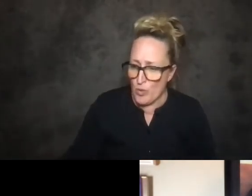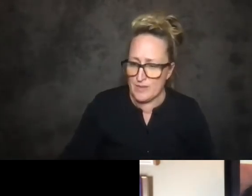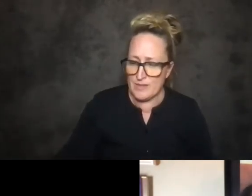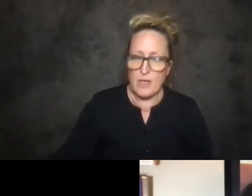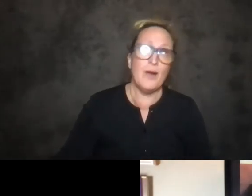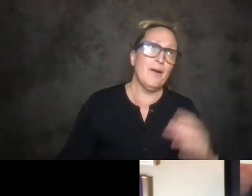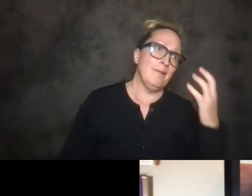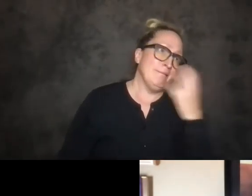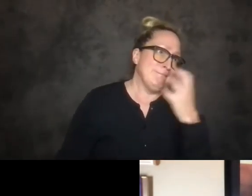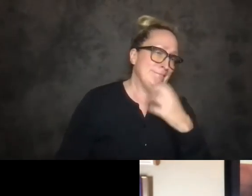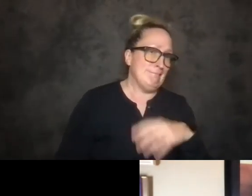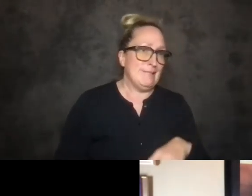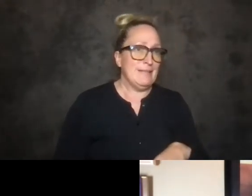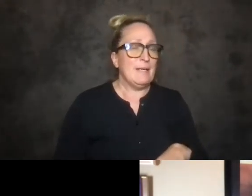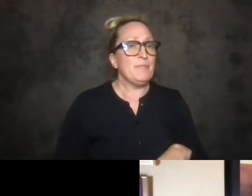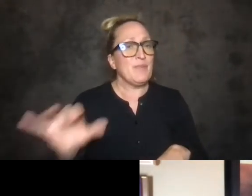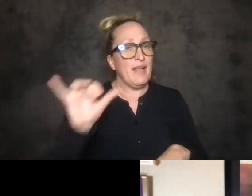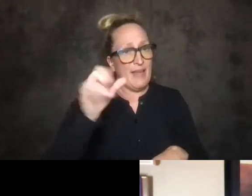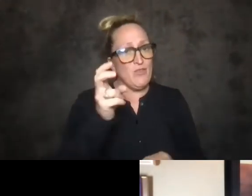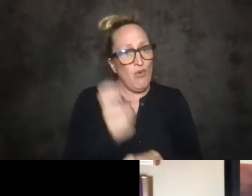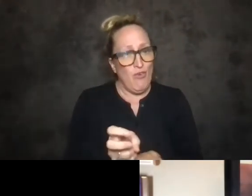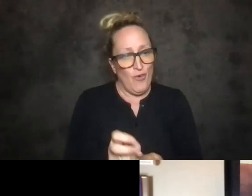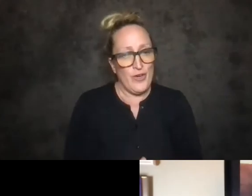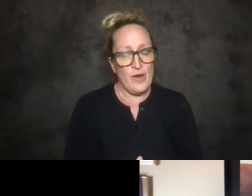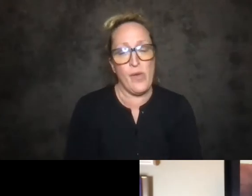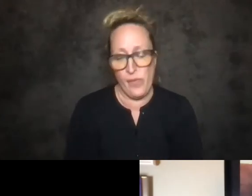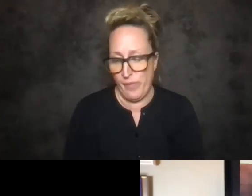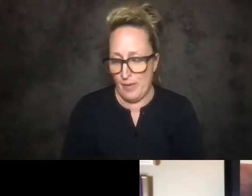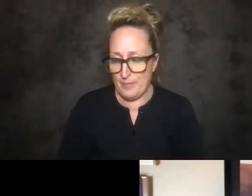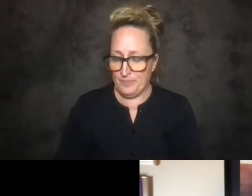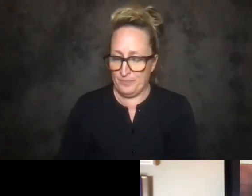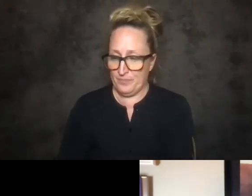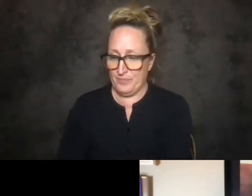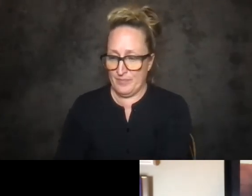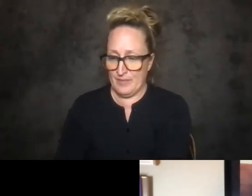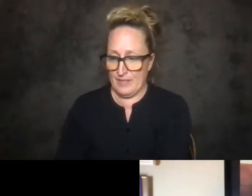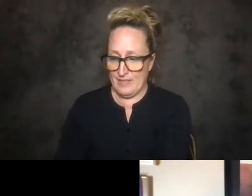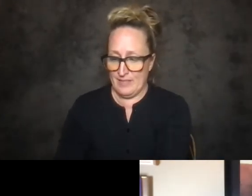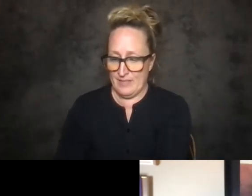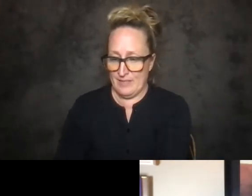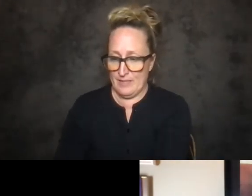Oh man, that's a hard one. I was thinking